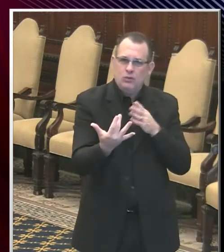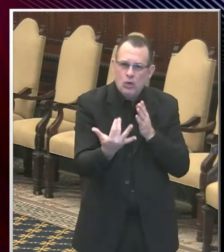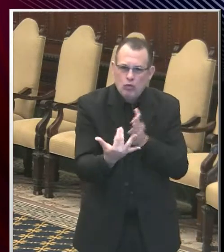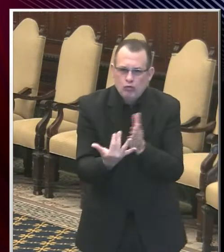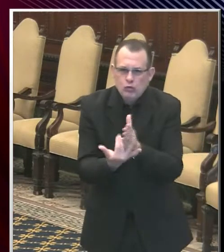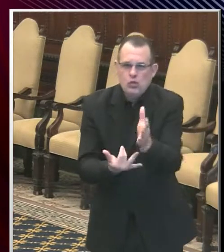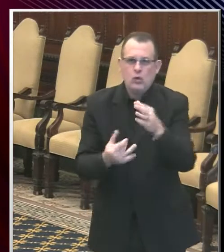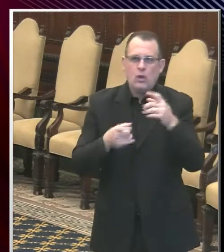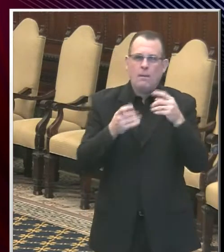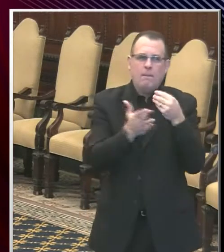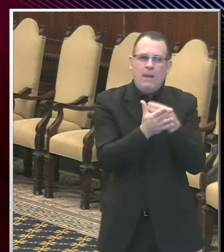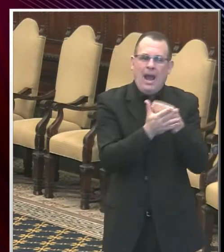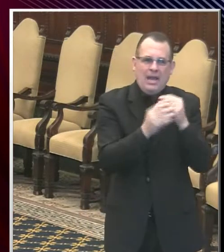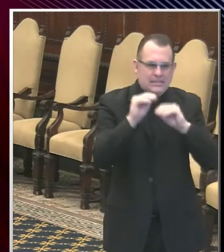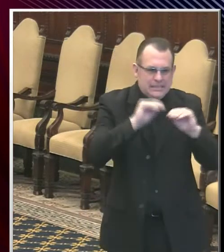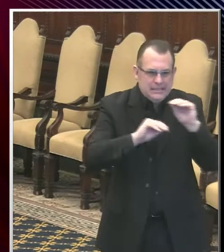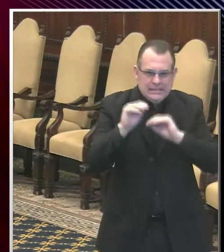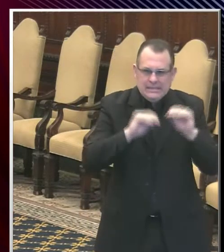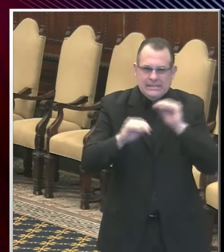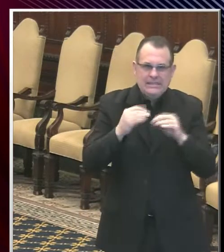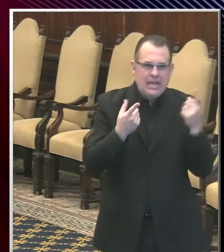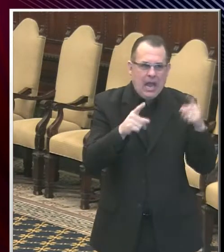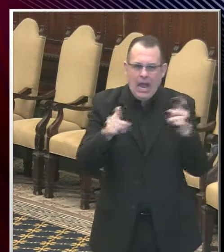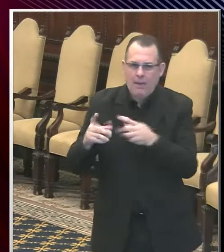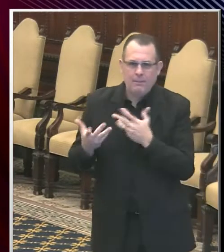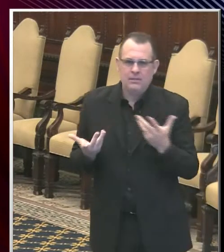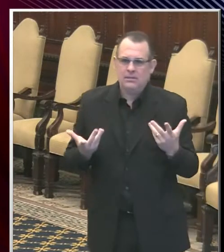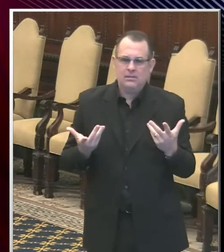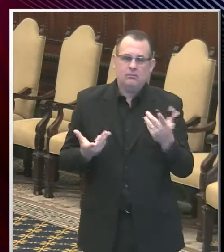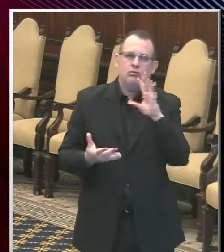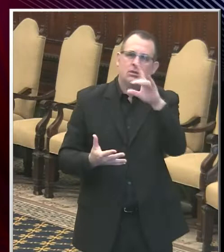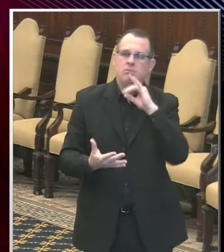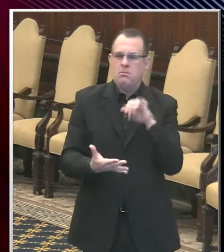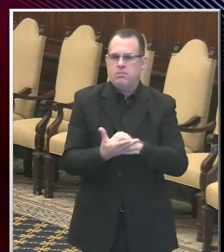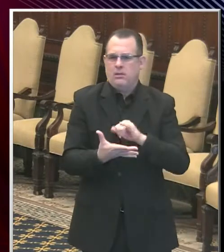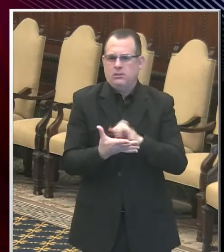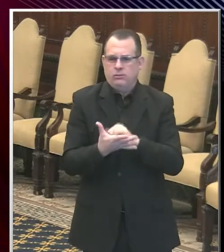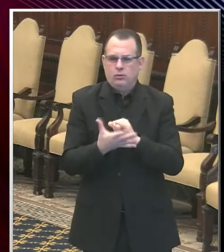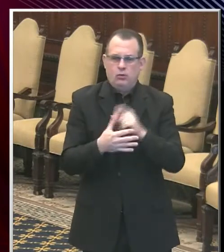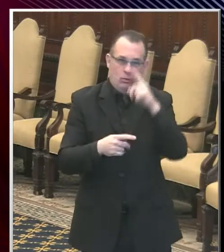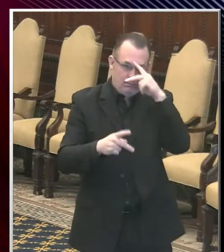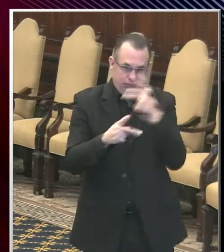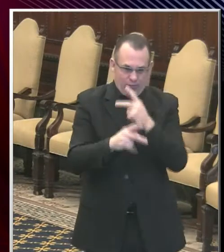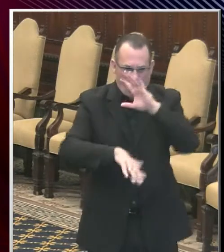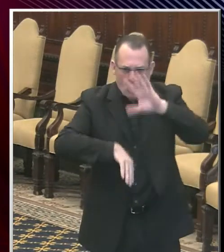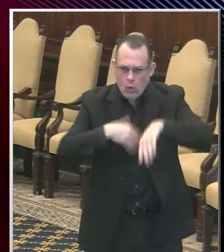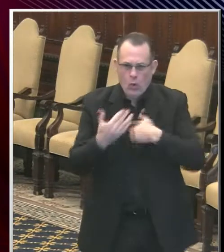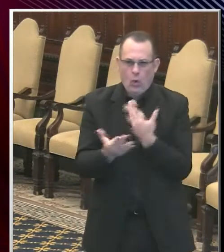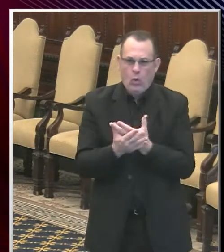fiscal crisis that is almost impossible to imagine. For those of us who were here in 2008,